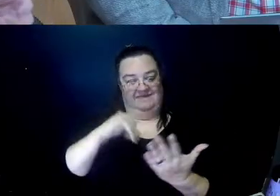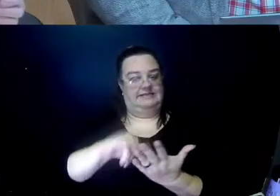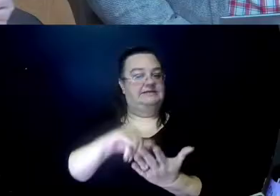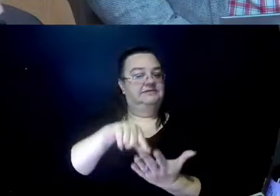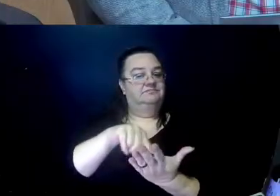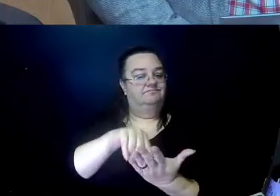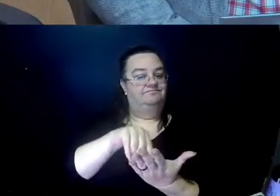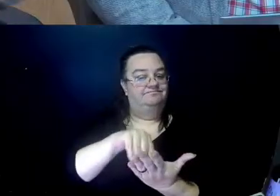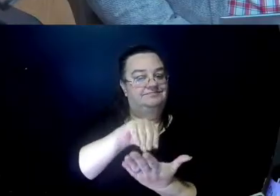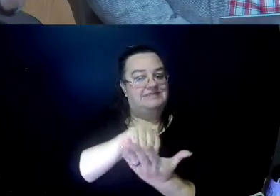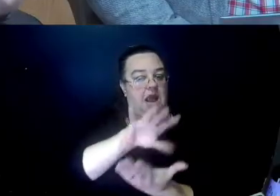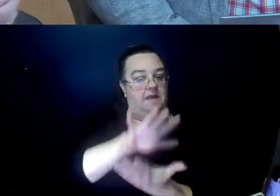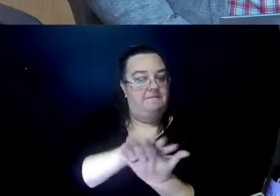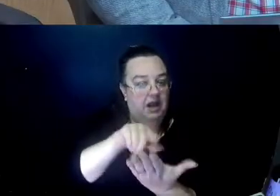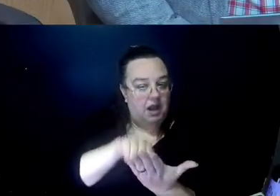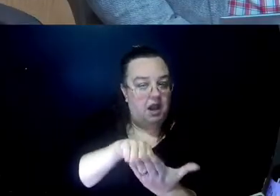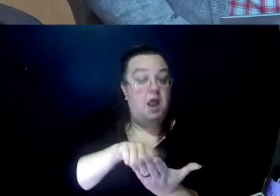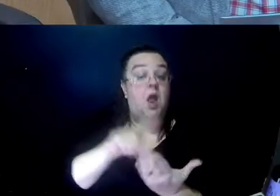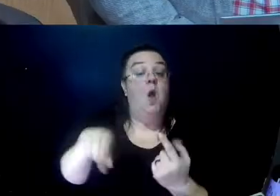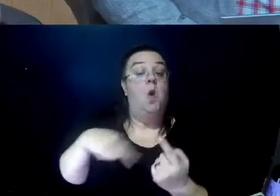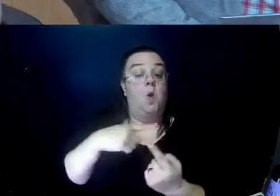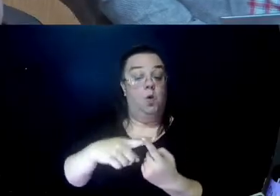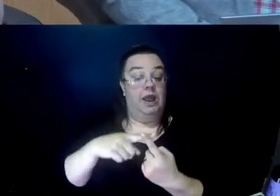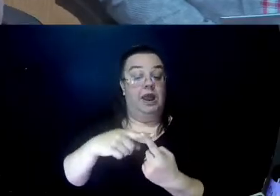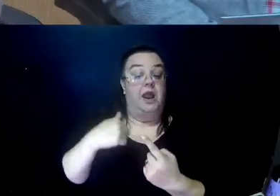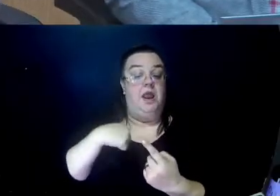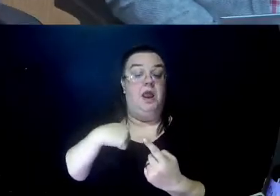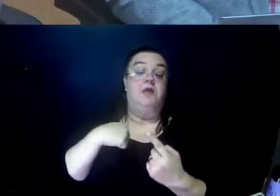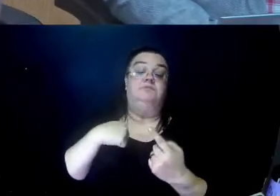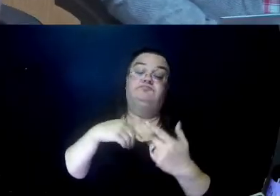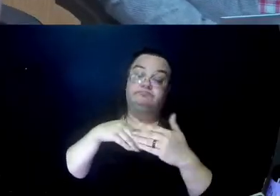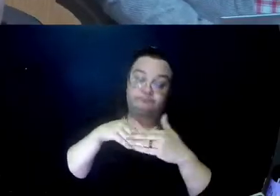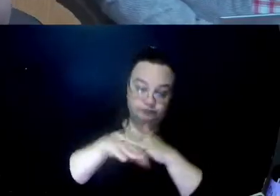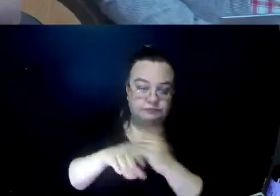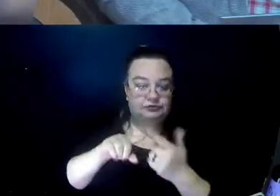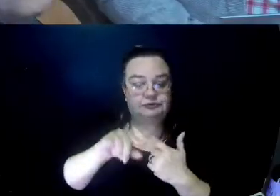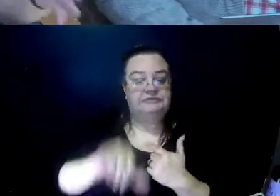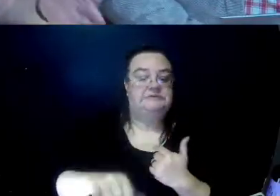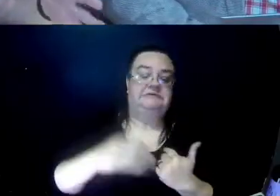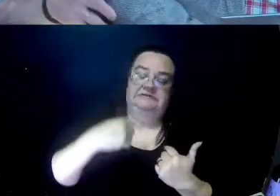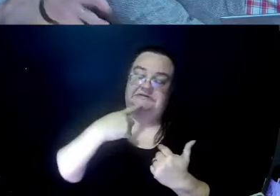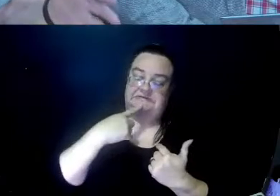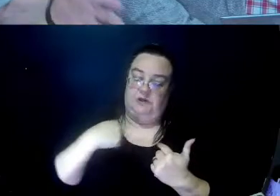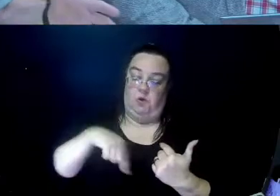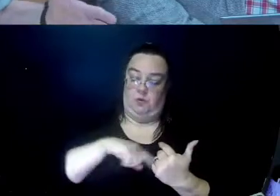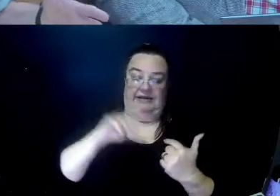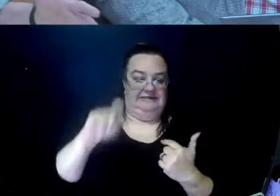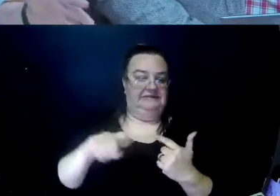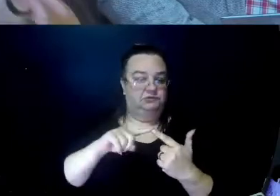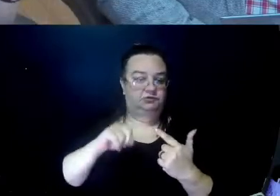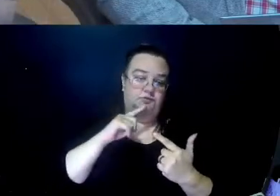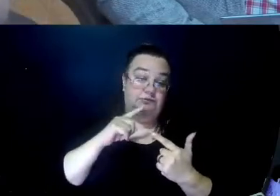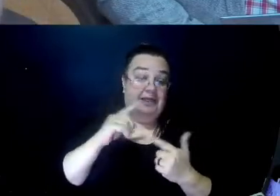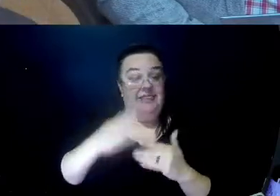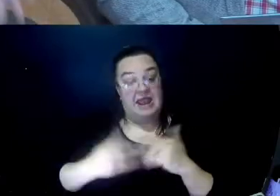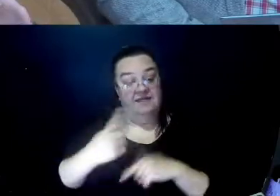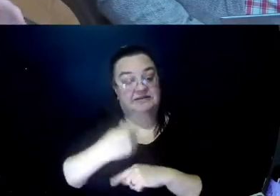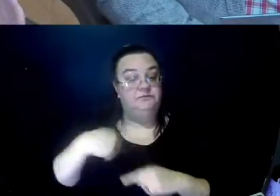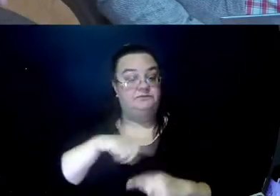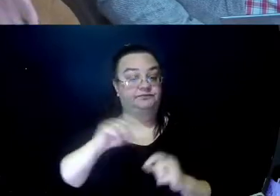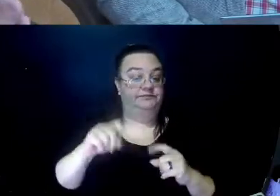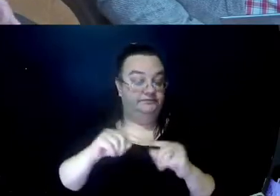And so when I went into this and I said, we need to move forward at the end of the day, and we need